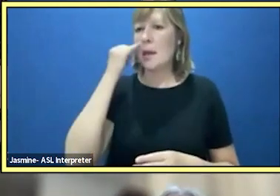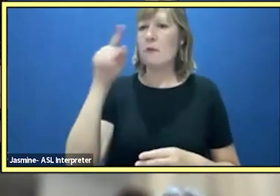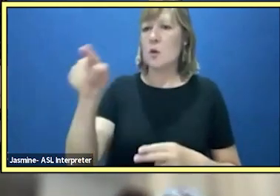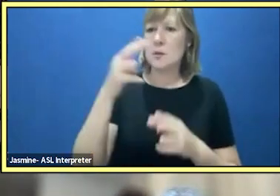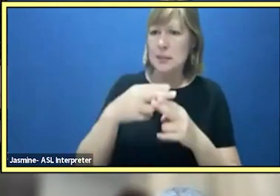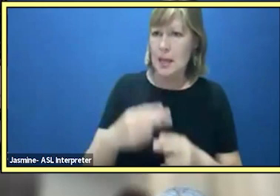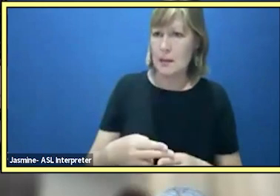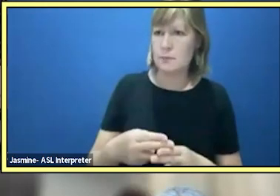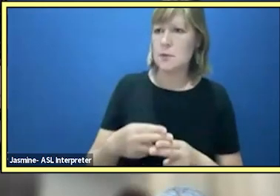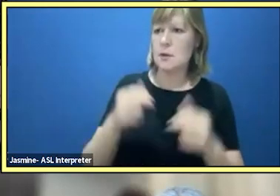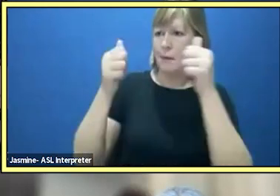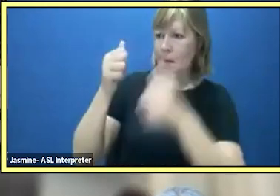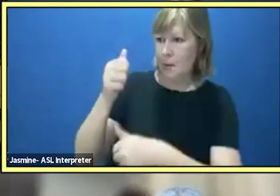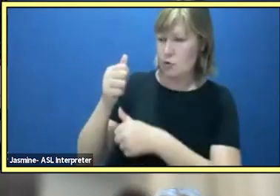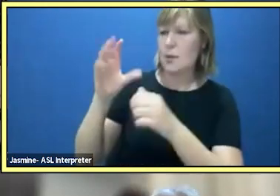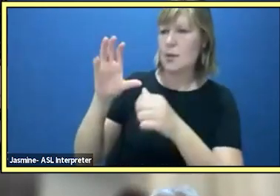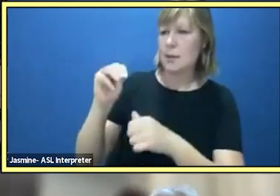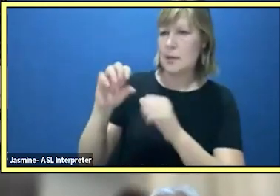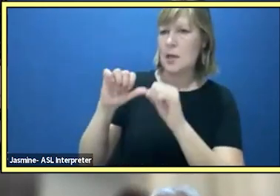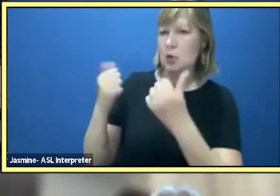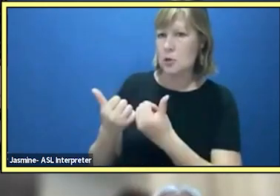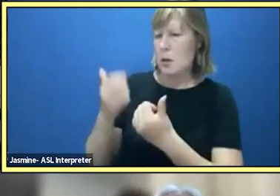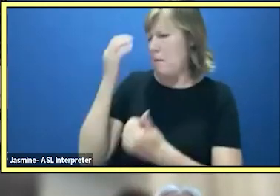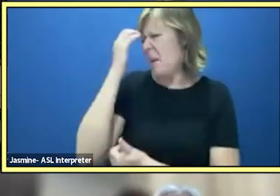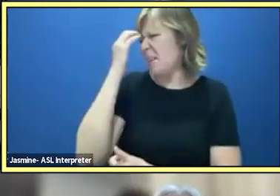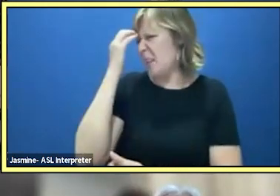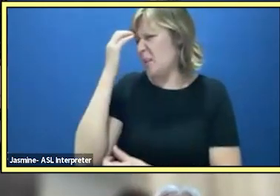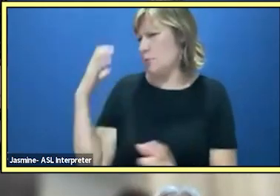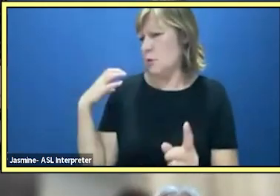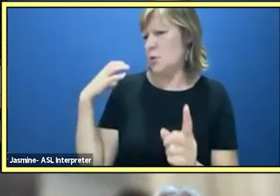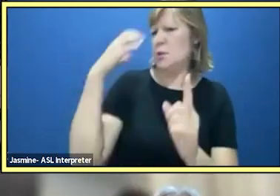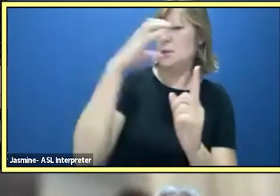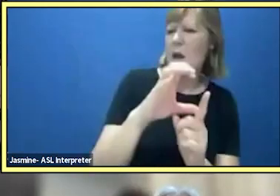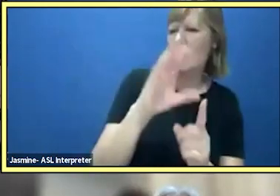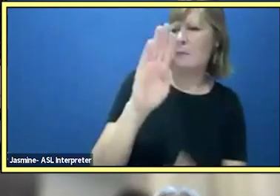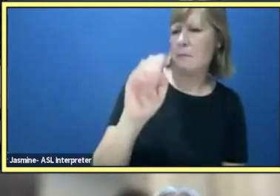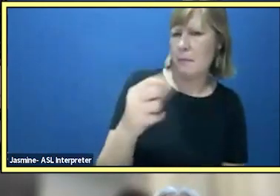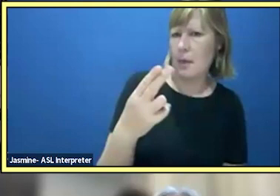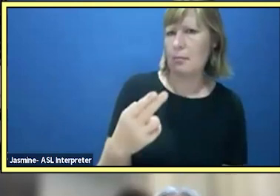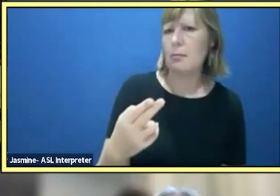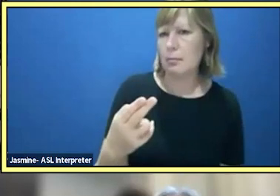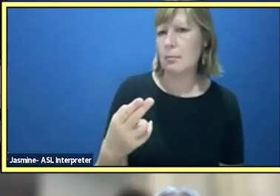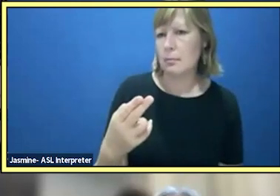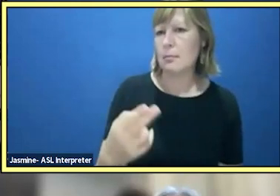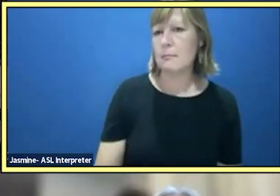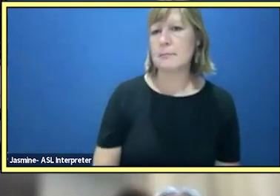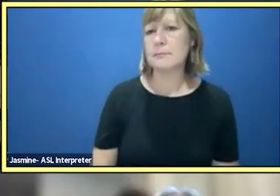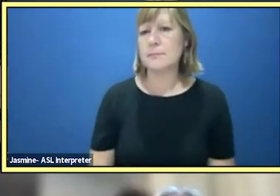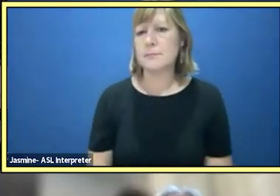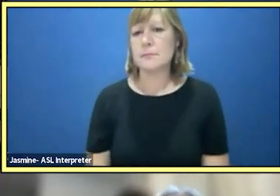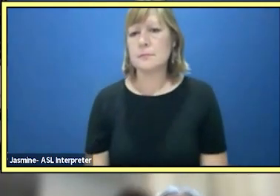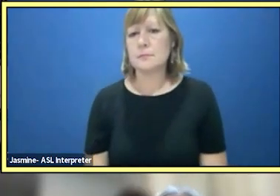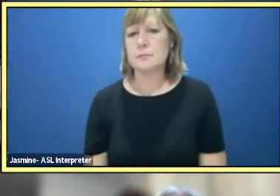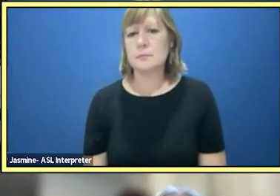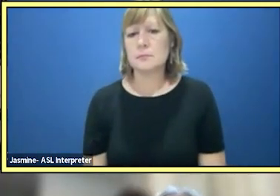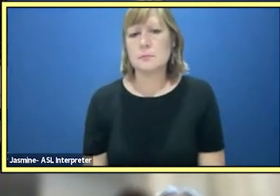that's what would be coordinated. That would be the case manager assigned to work with those folks. So that's absolutely what